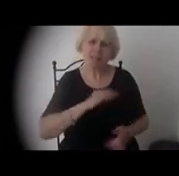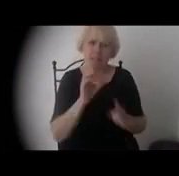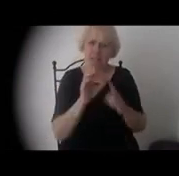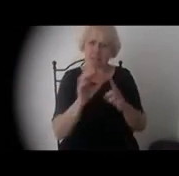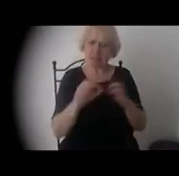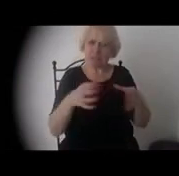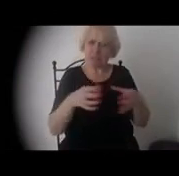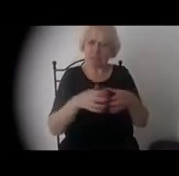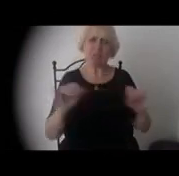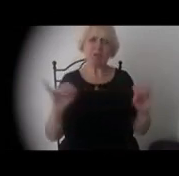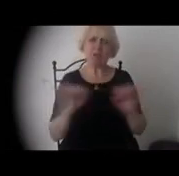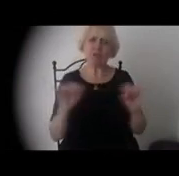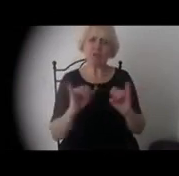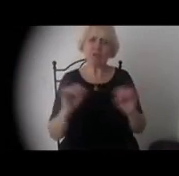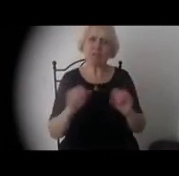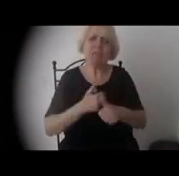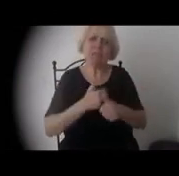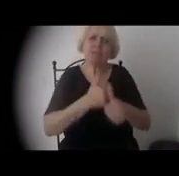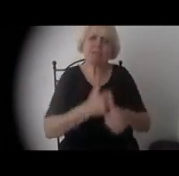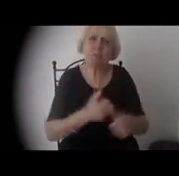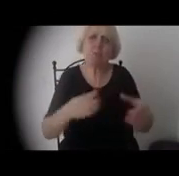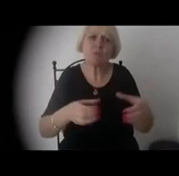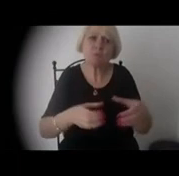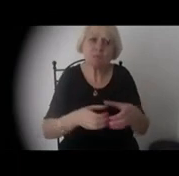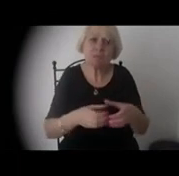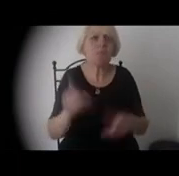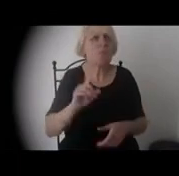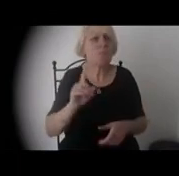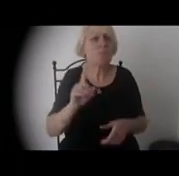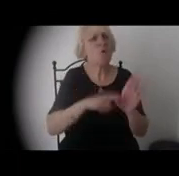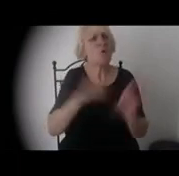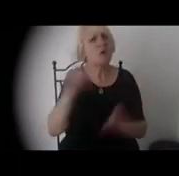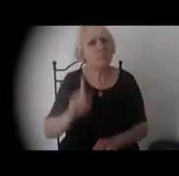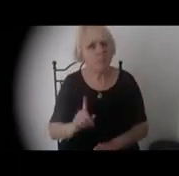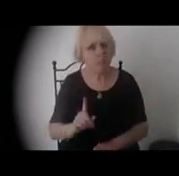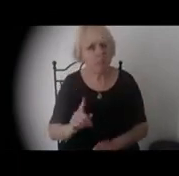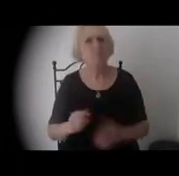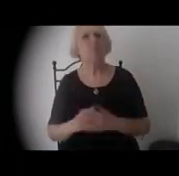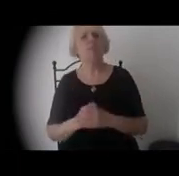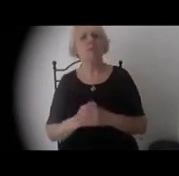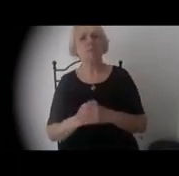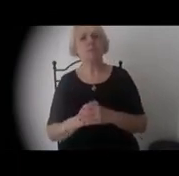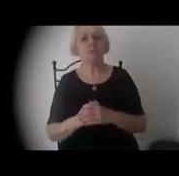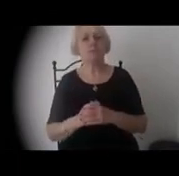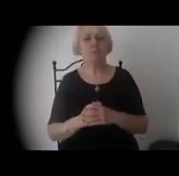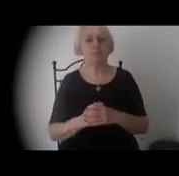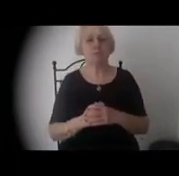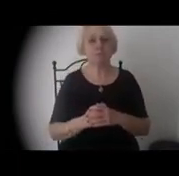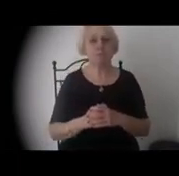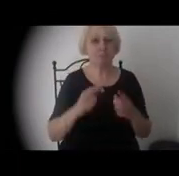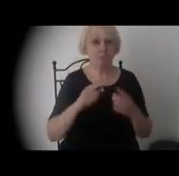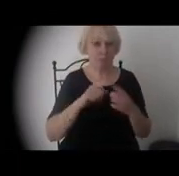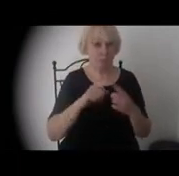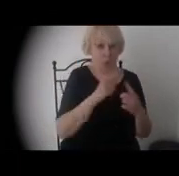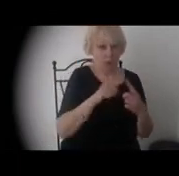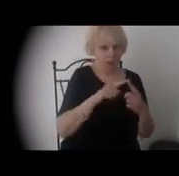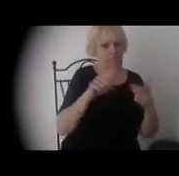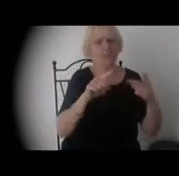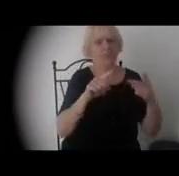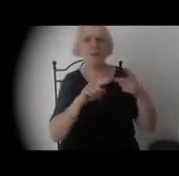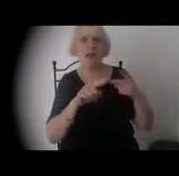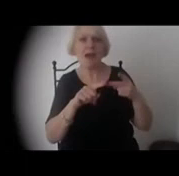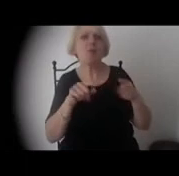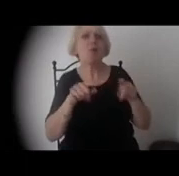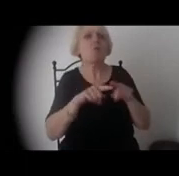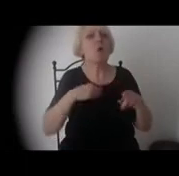team for teenagers. And the other part of my role is it's a leadership role